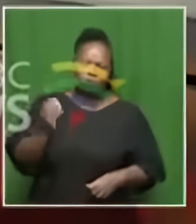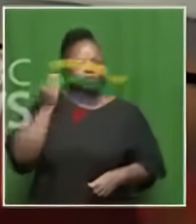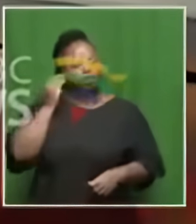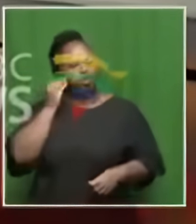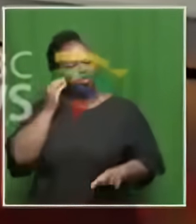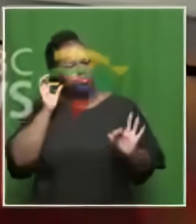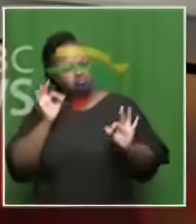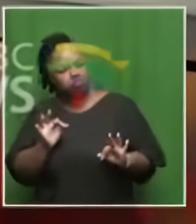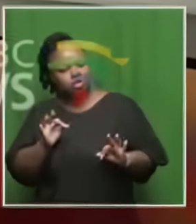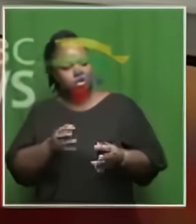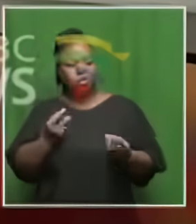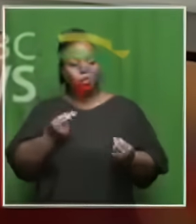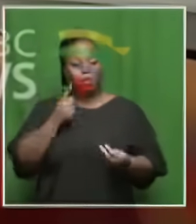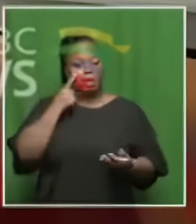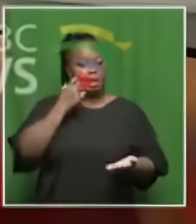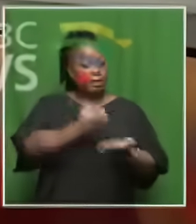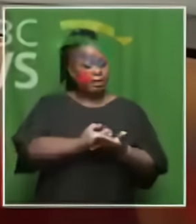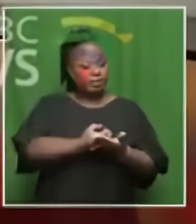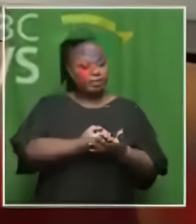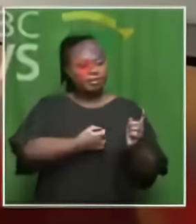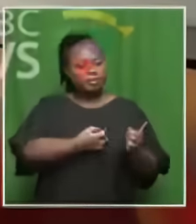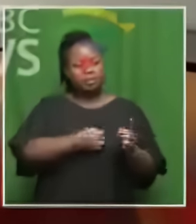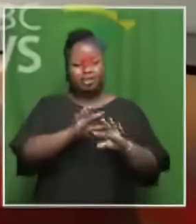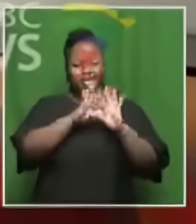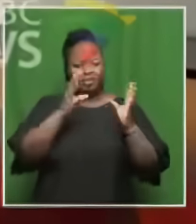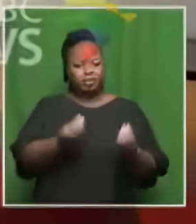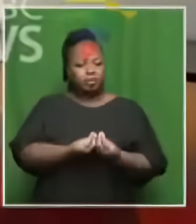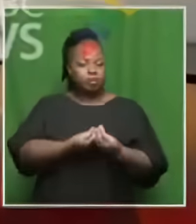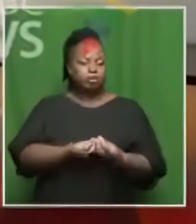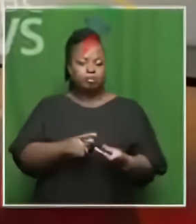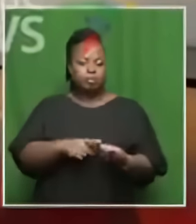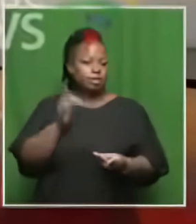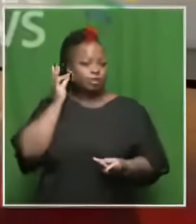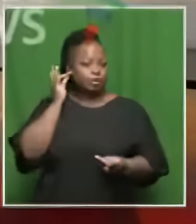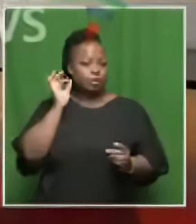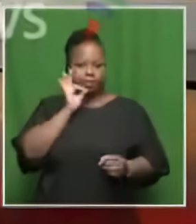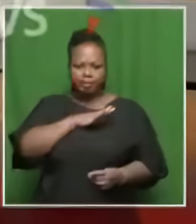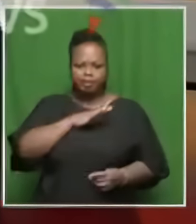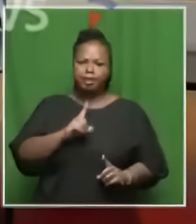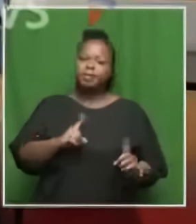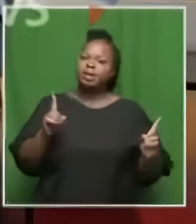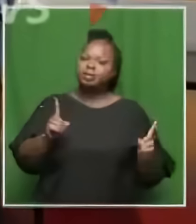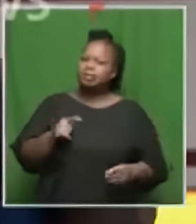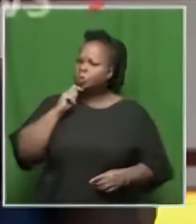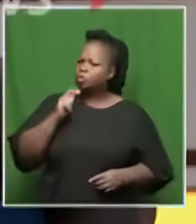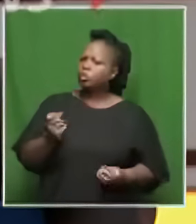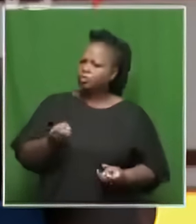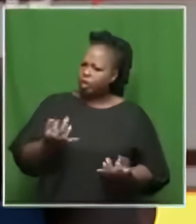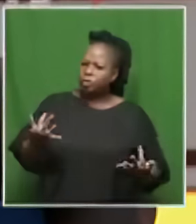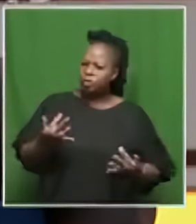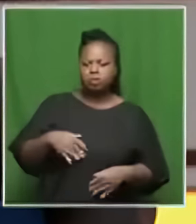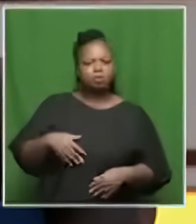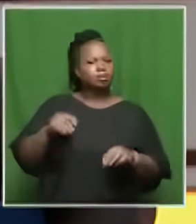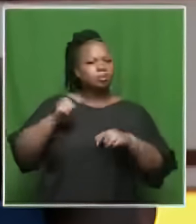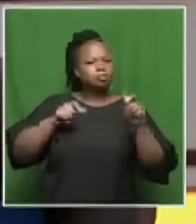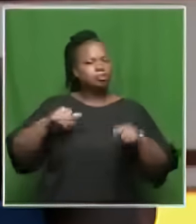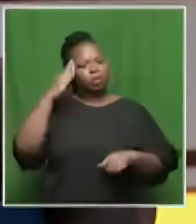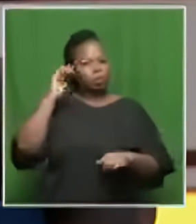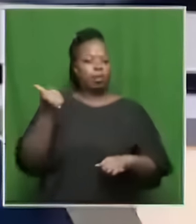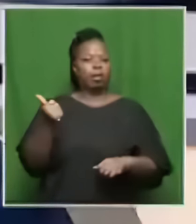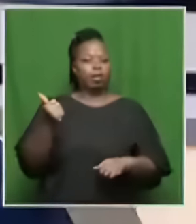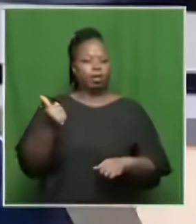are hearing some new evidence in terms of things we may not have heard, but a lot of it has been in the public domain.